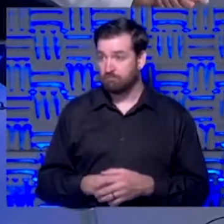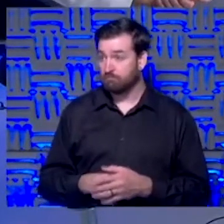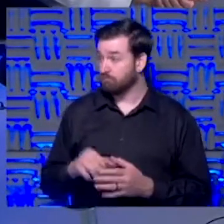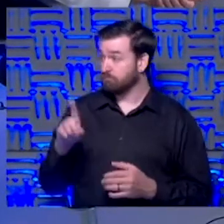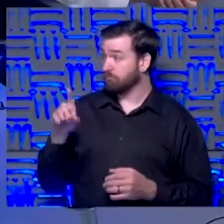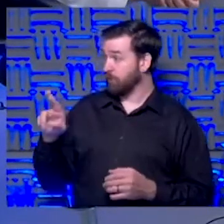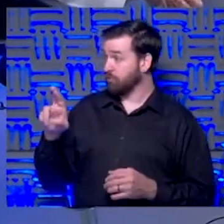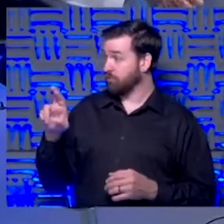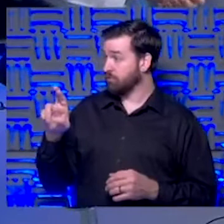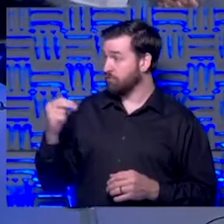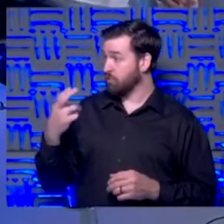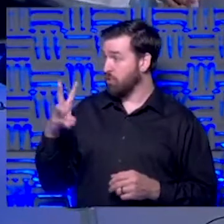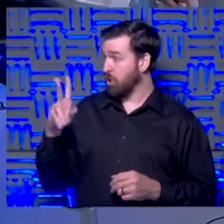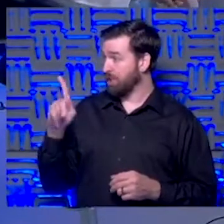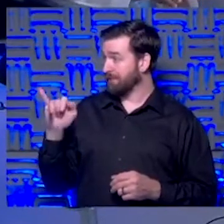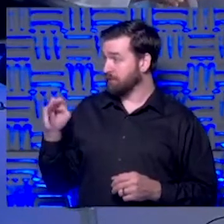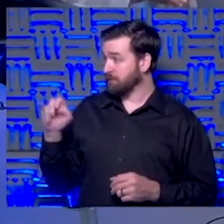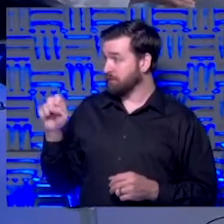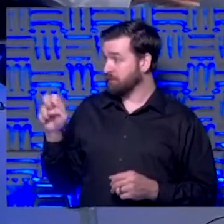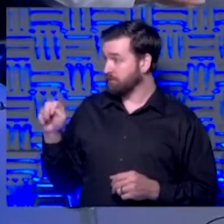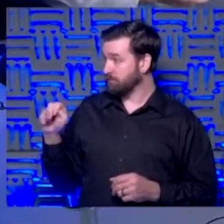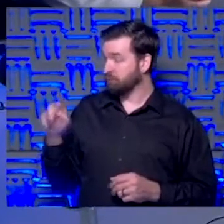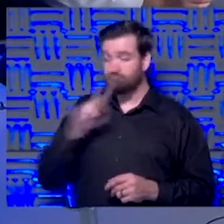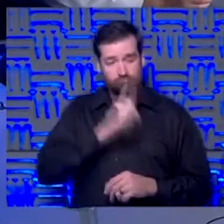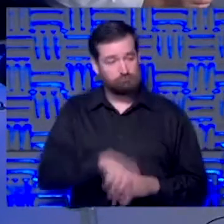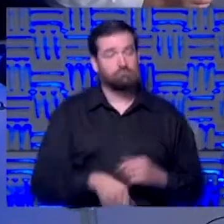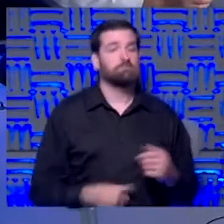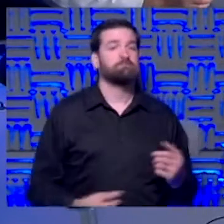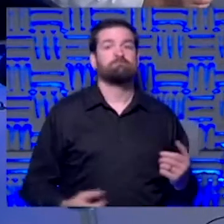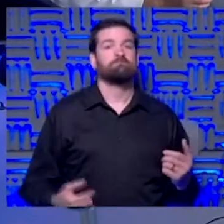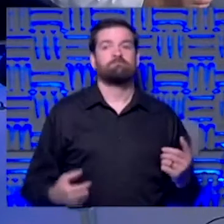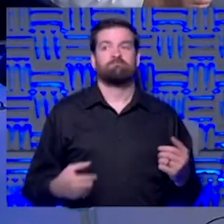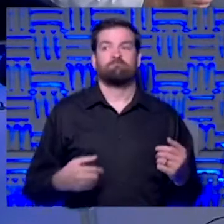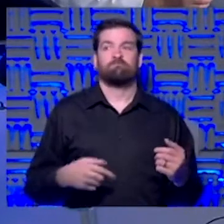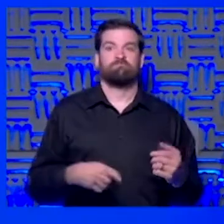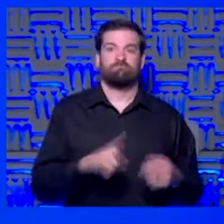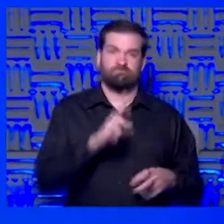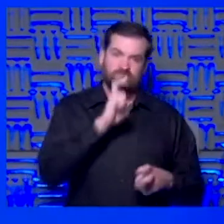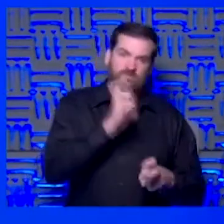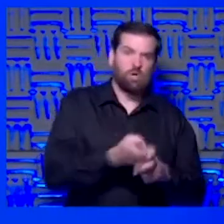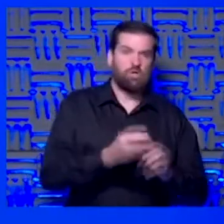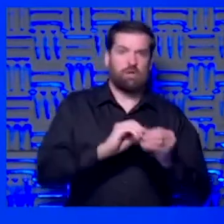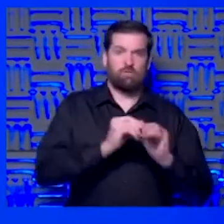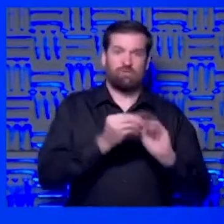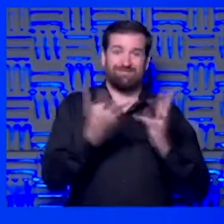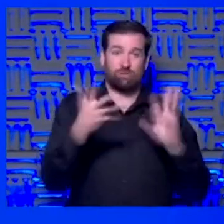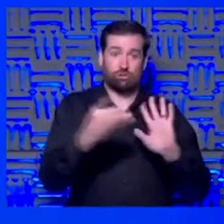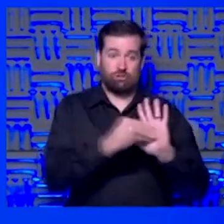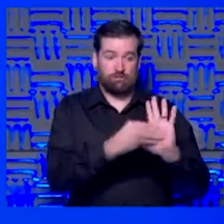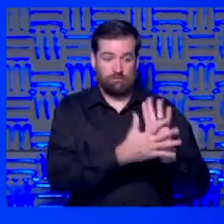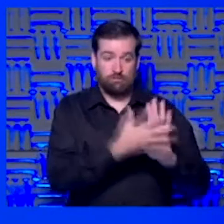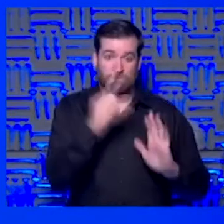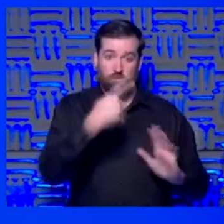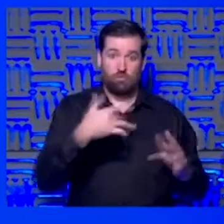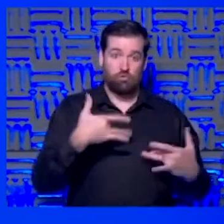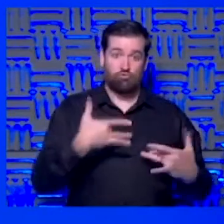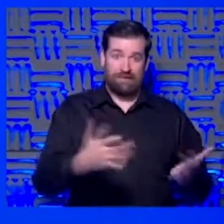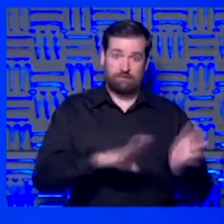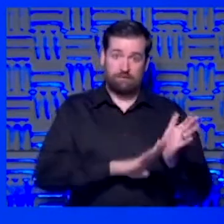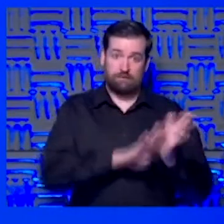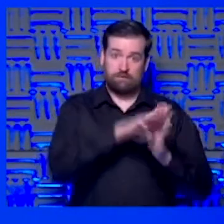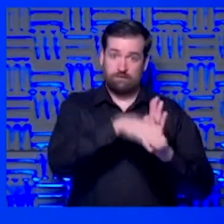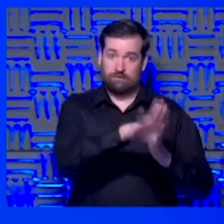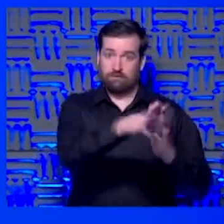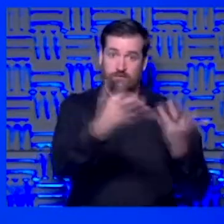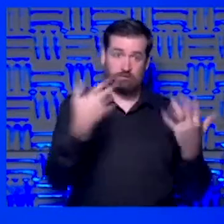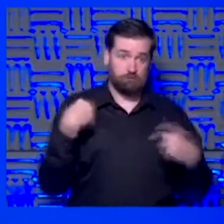Dr. Hopkinson, do you want to start? And then I can start with that. I don't have any of those firm numbers down for the trends, but we